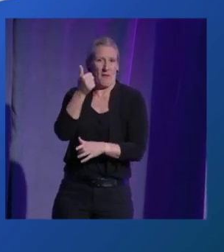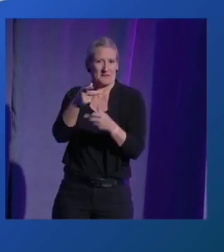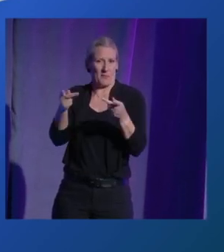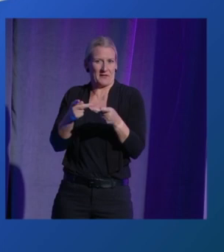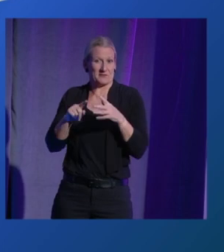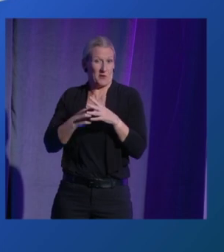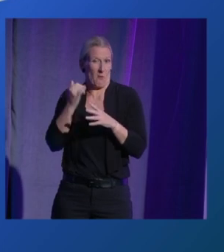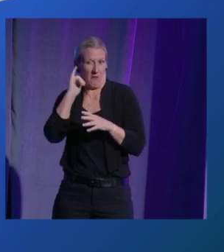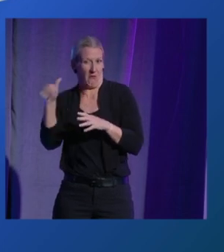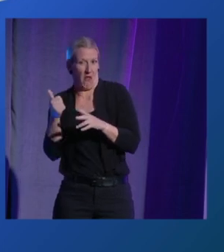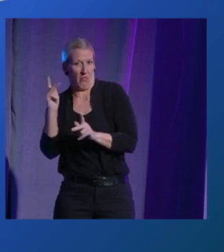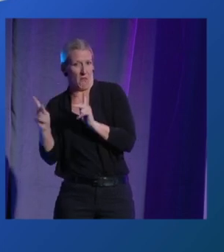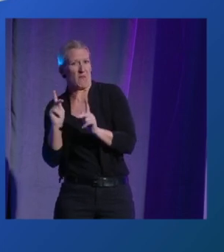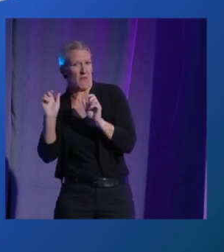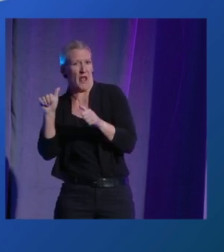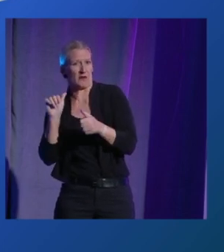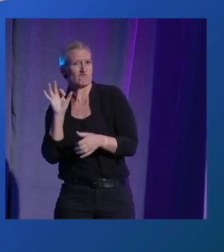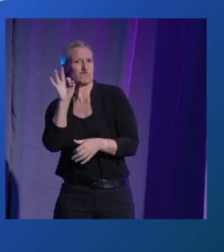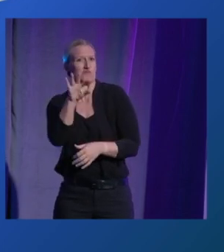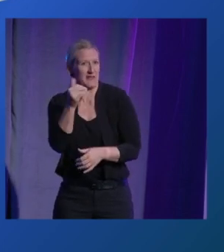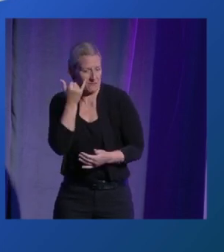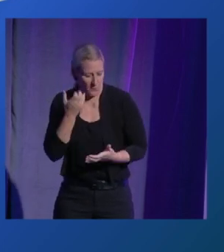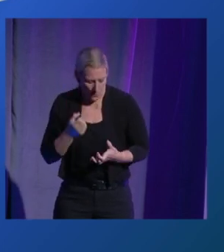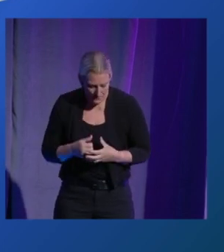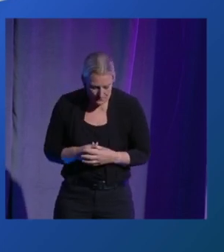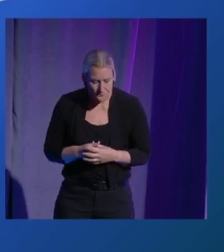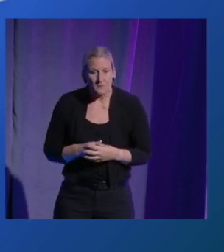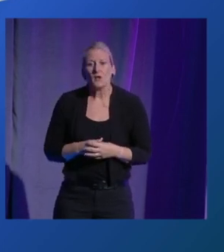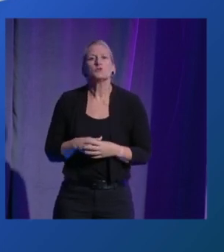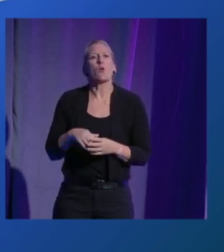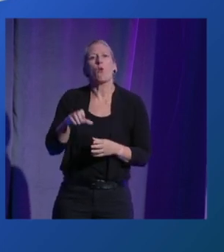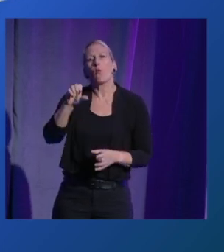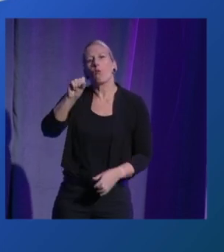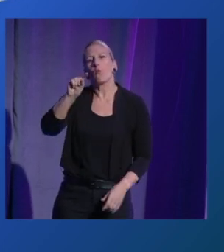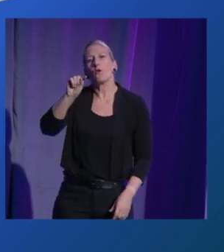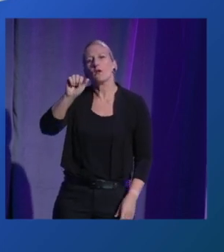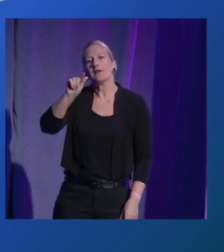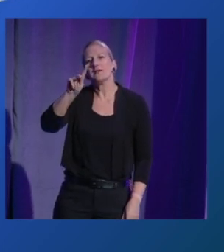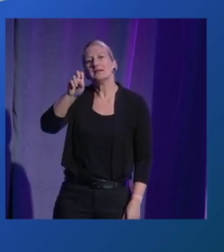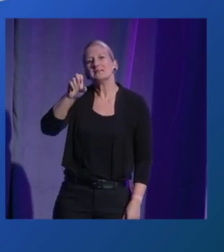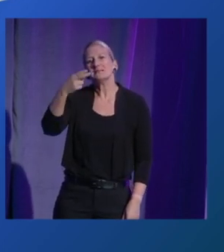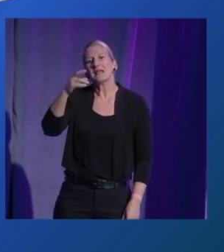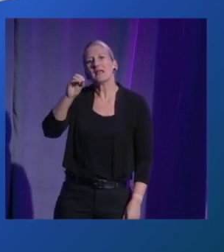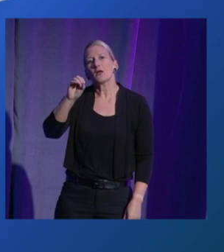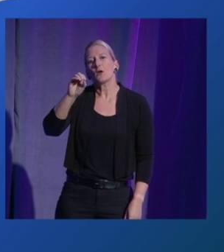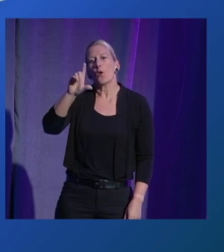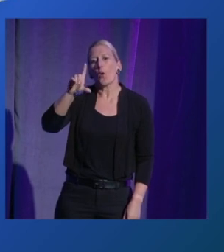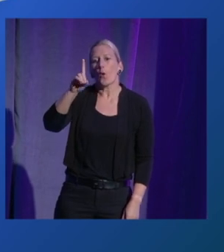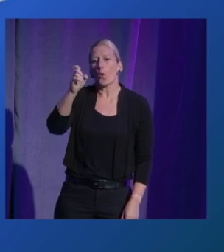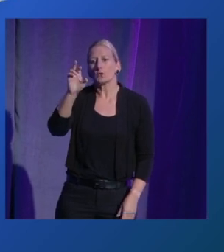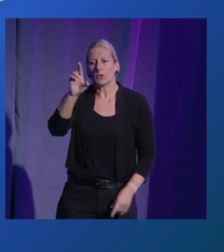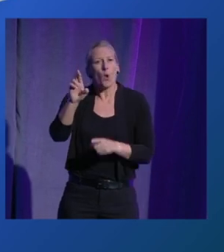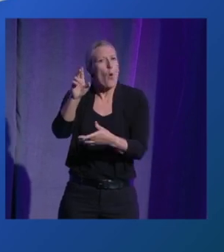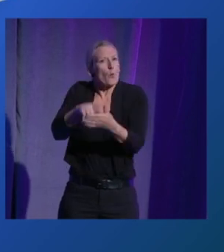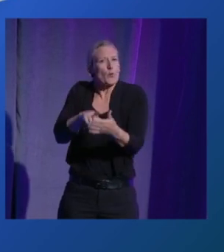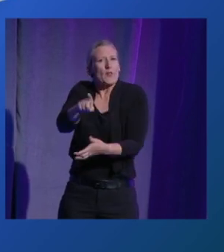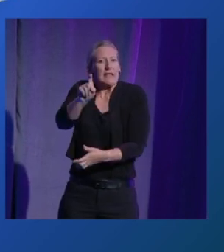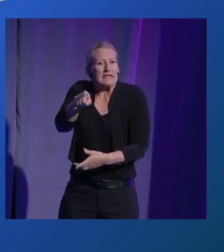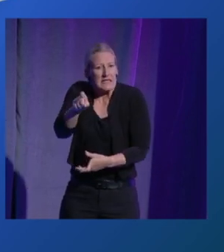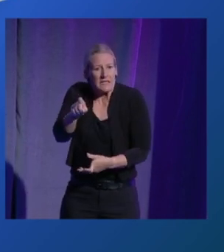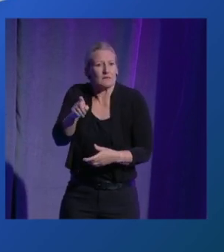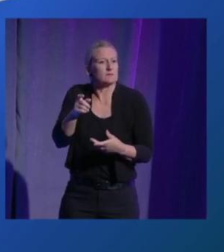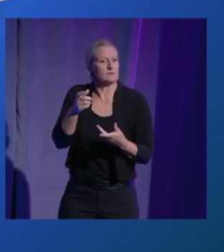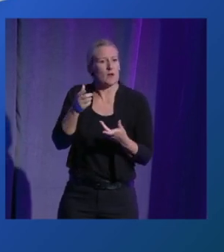trends and stakeholder needs um you think are driving goai or uh digital lag